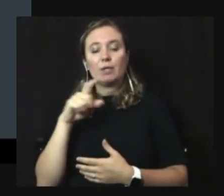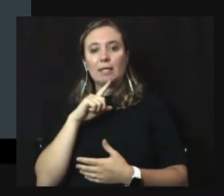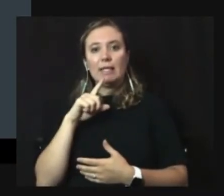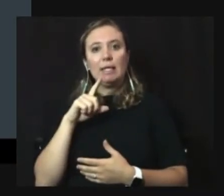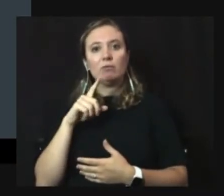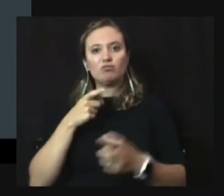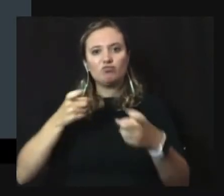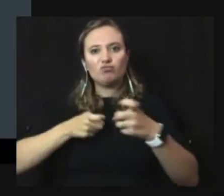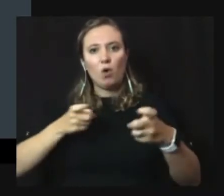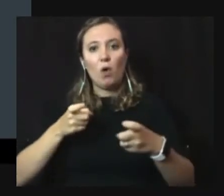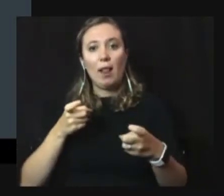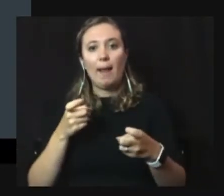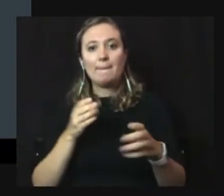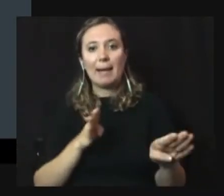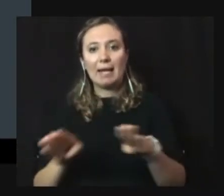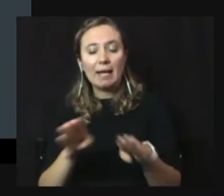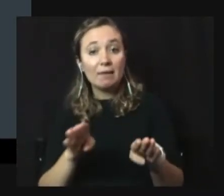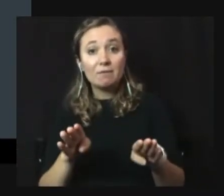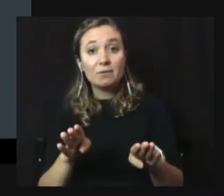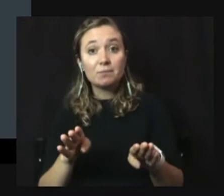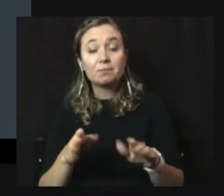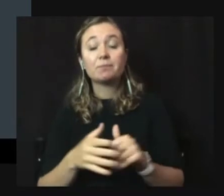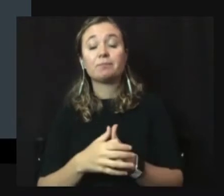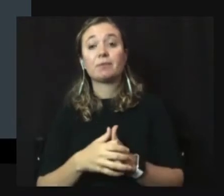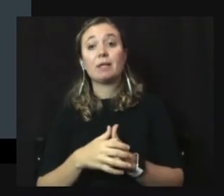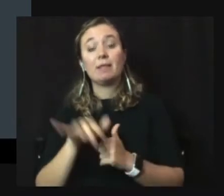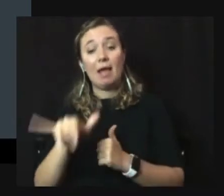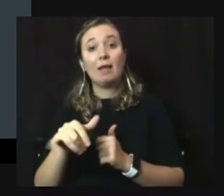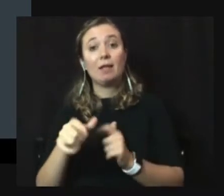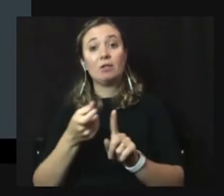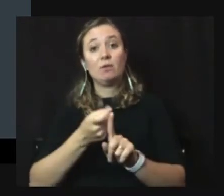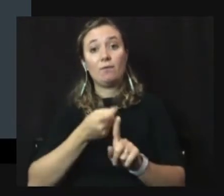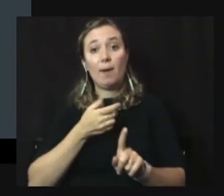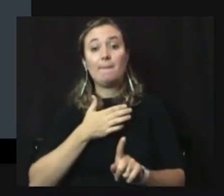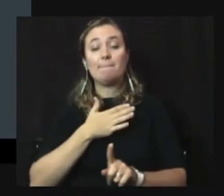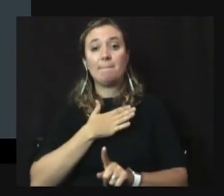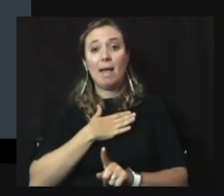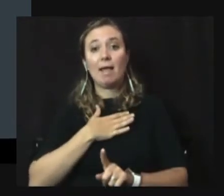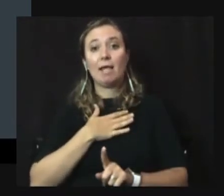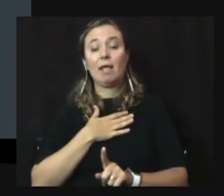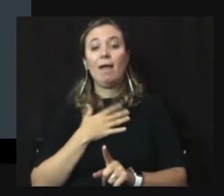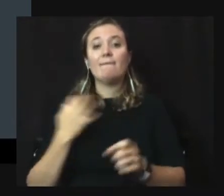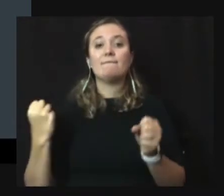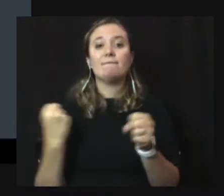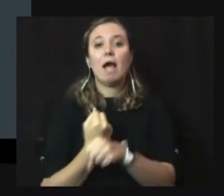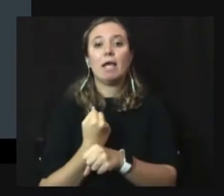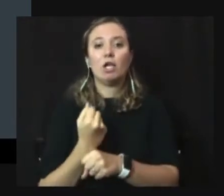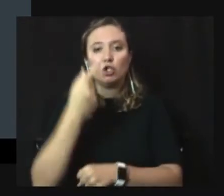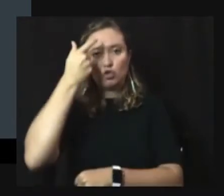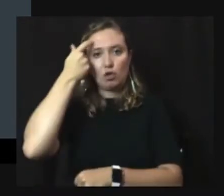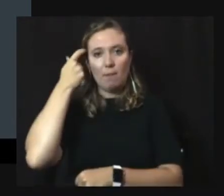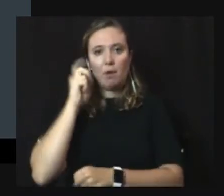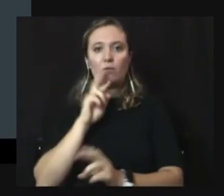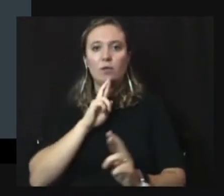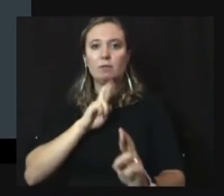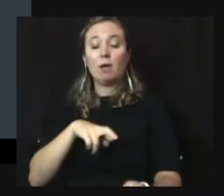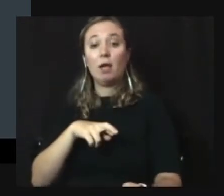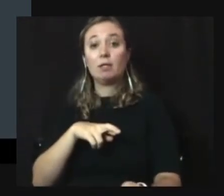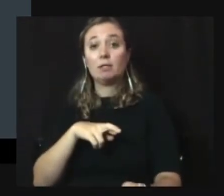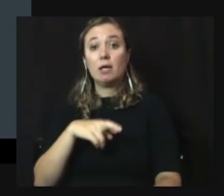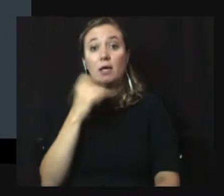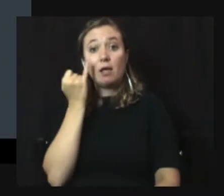That is, or may originate from the fight trauma response. If a parent